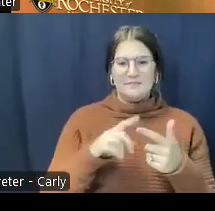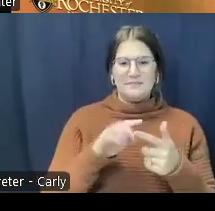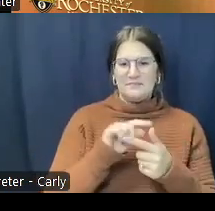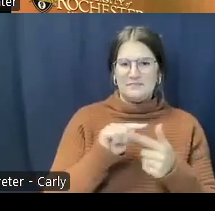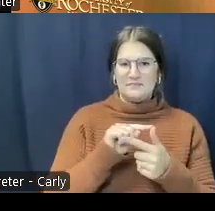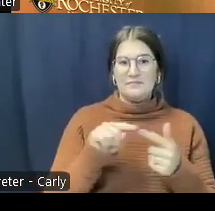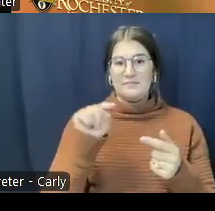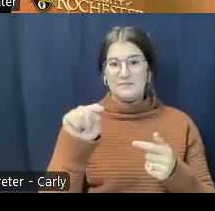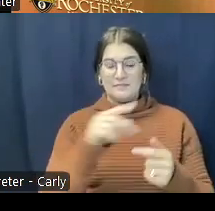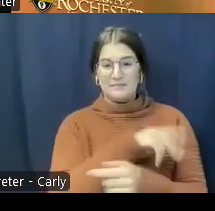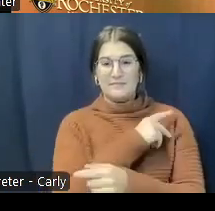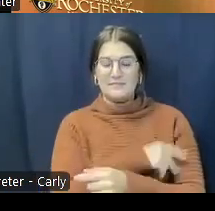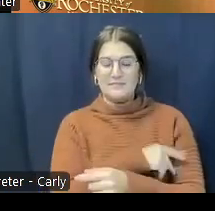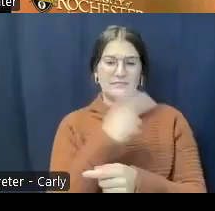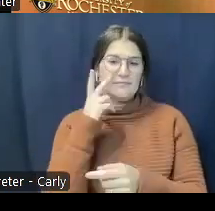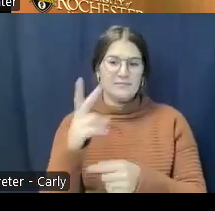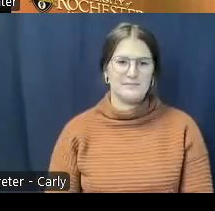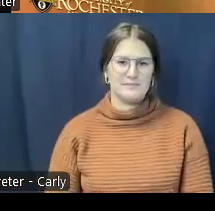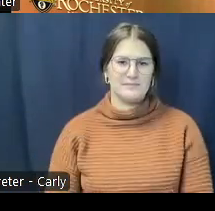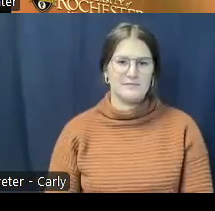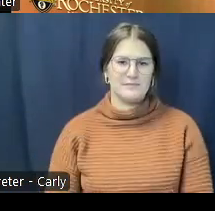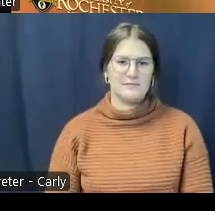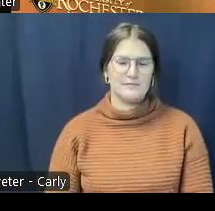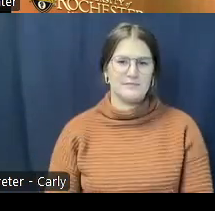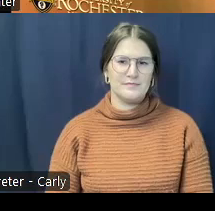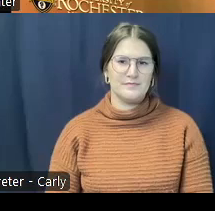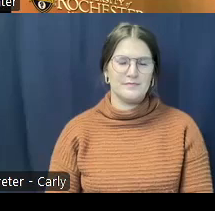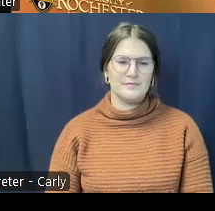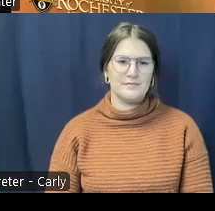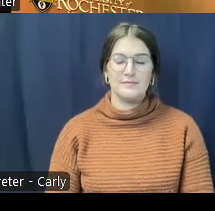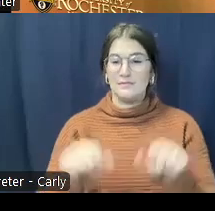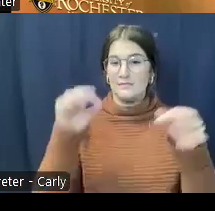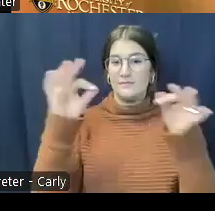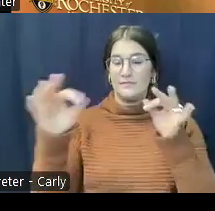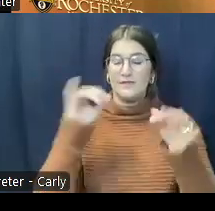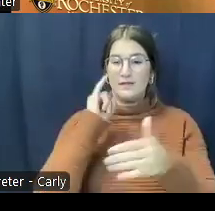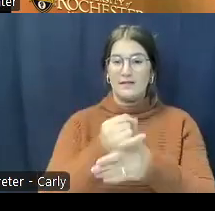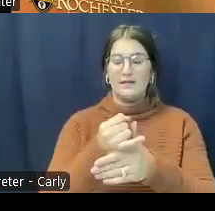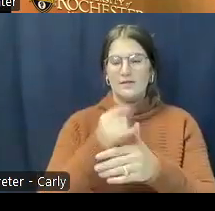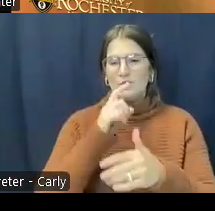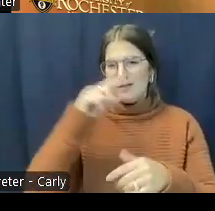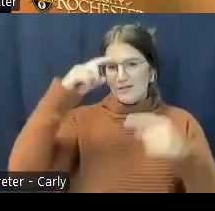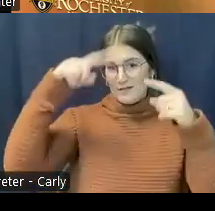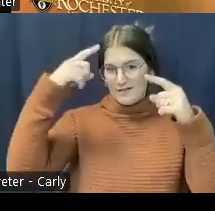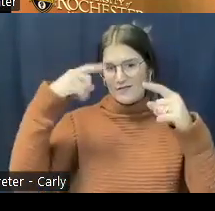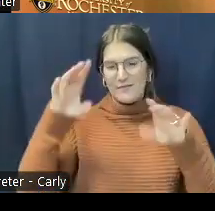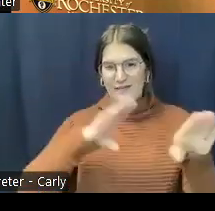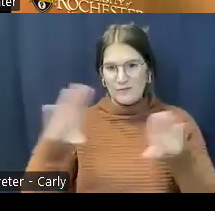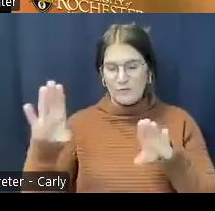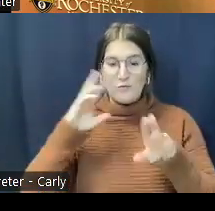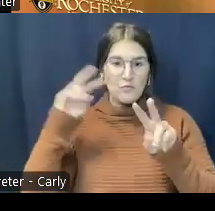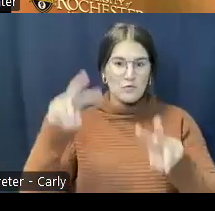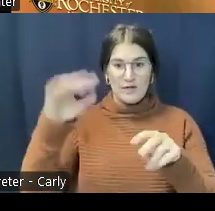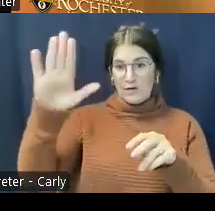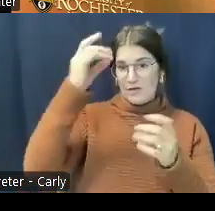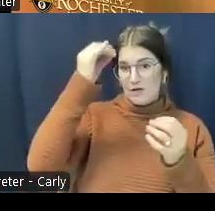looking at the cognitive channel versus the feeling channel. You could explain this intervention, by the way, as very cognitive behavioral. We're looking at the thought, right?